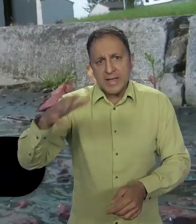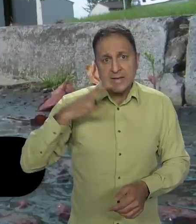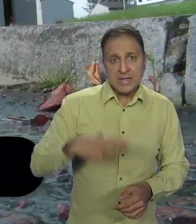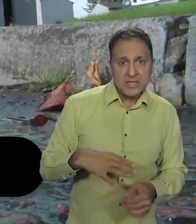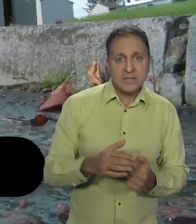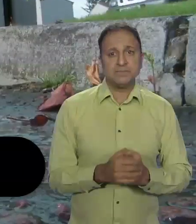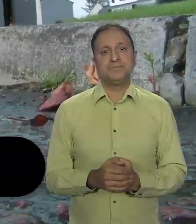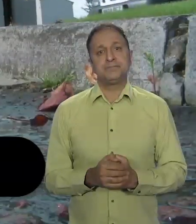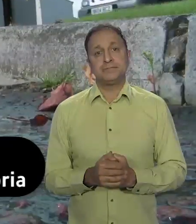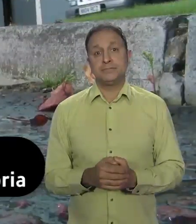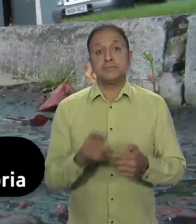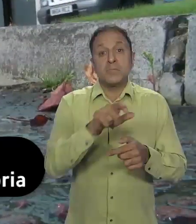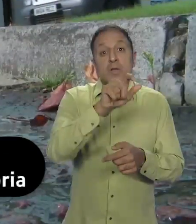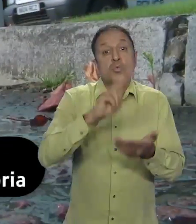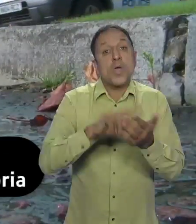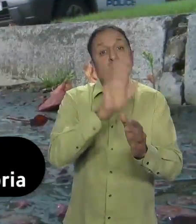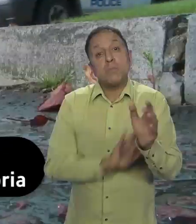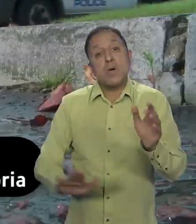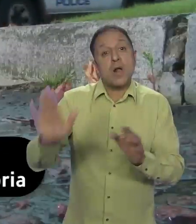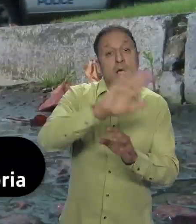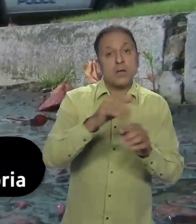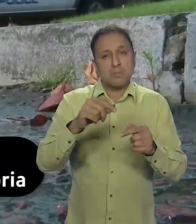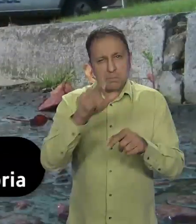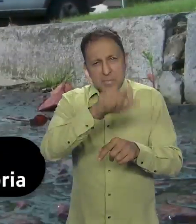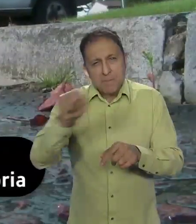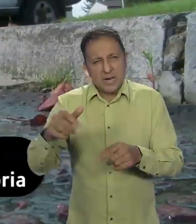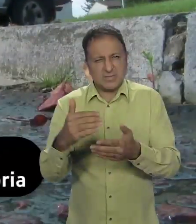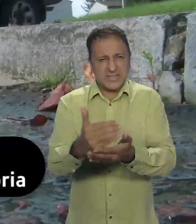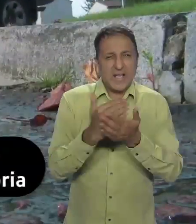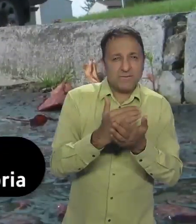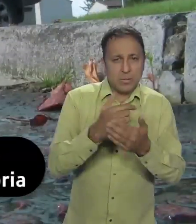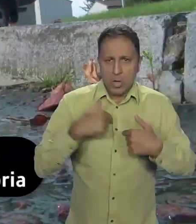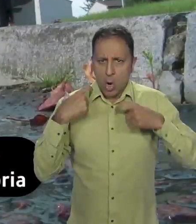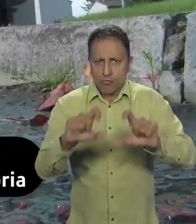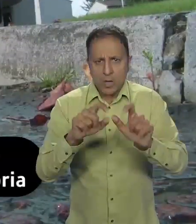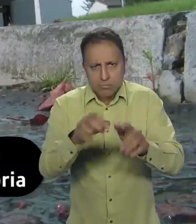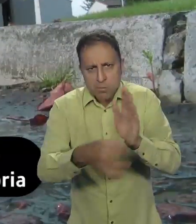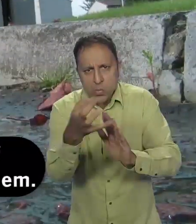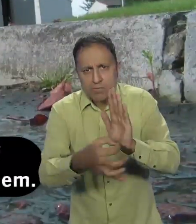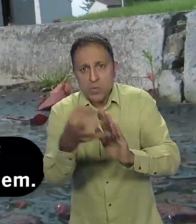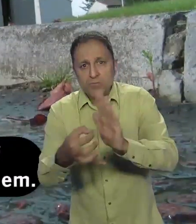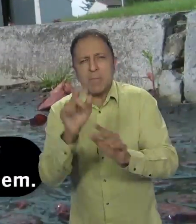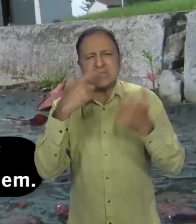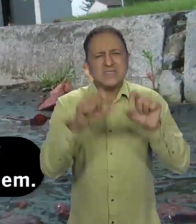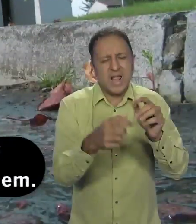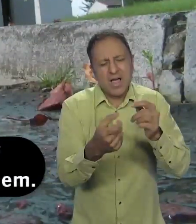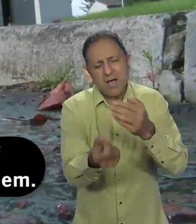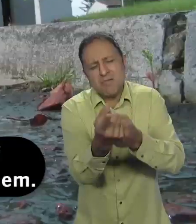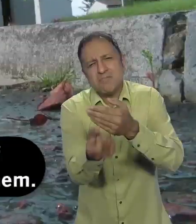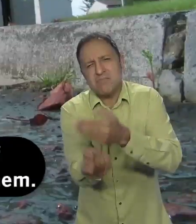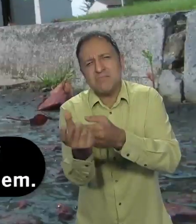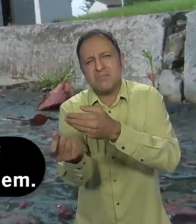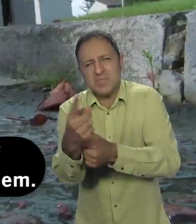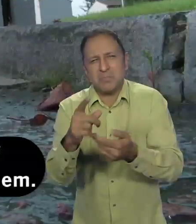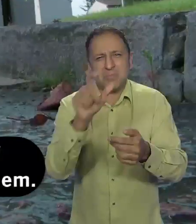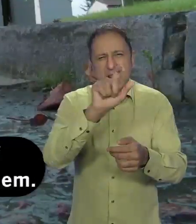and service they need. We have continued to improve the safety of people in Northumbria, but there are still a number of quality